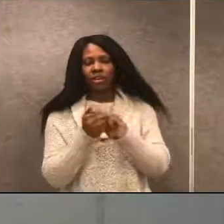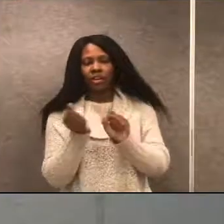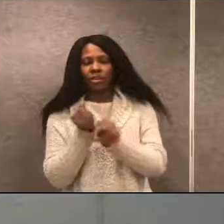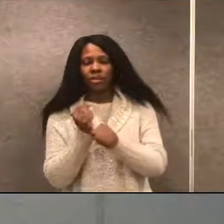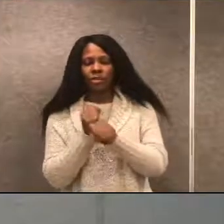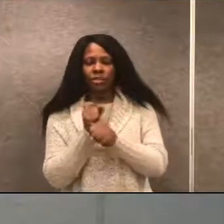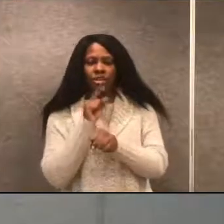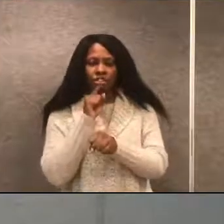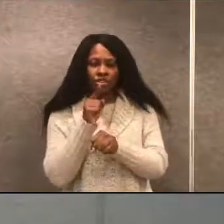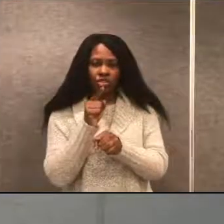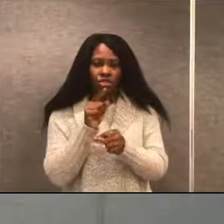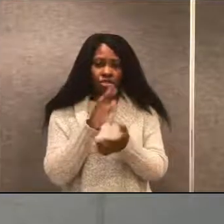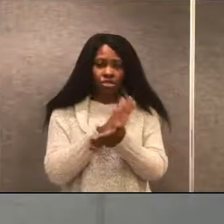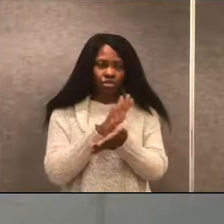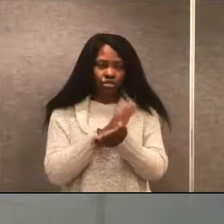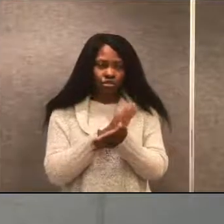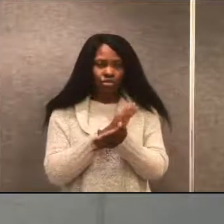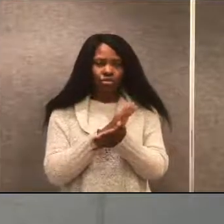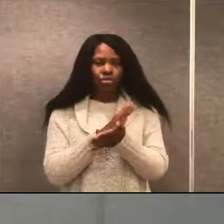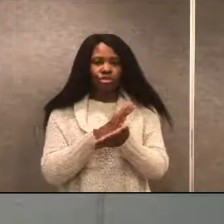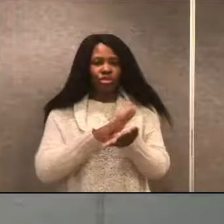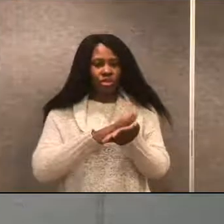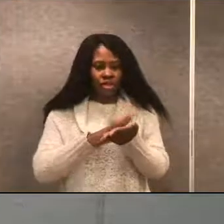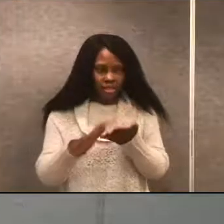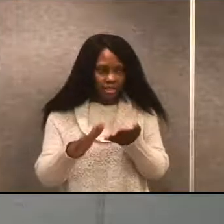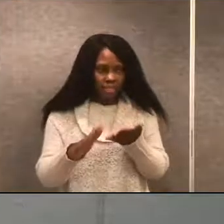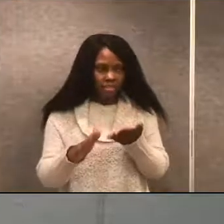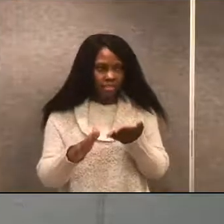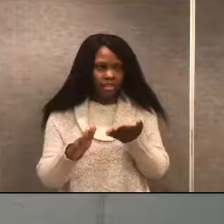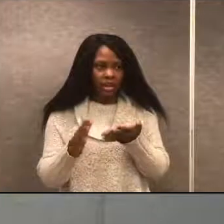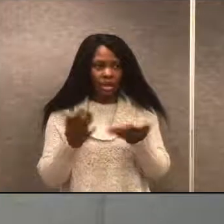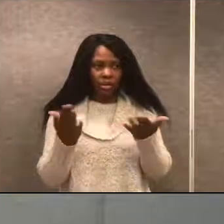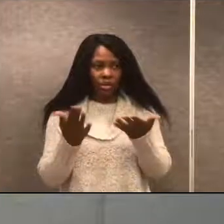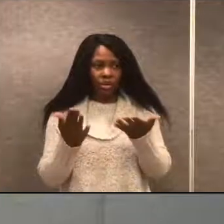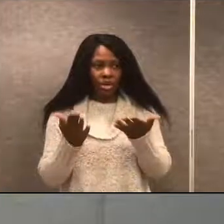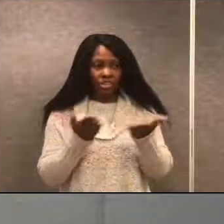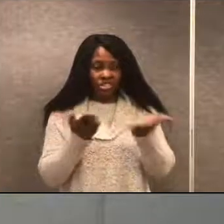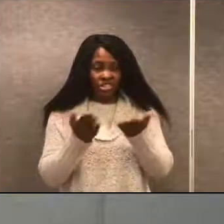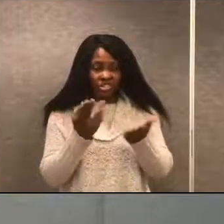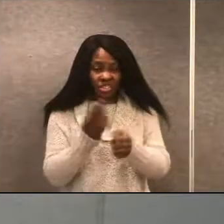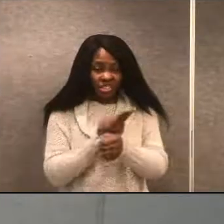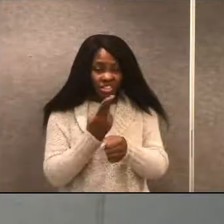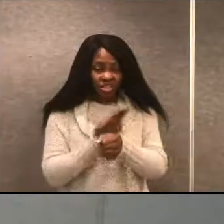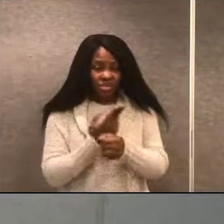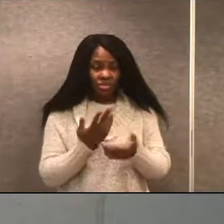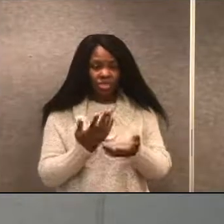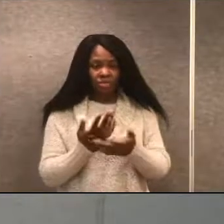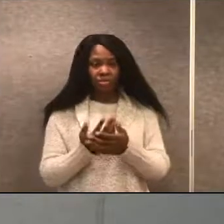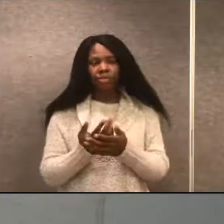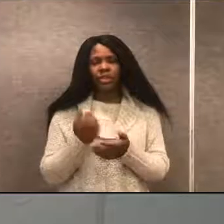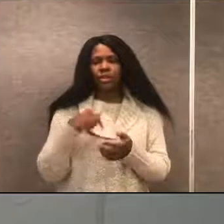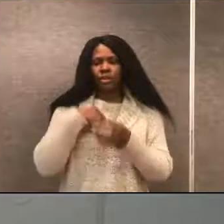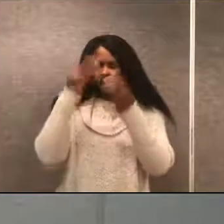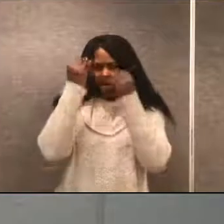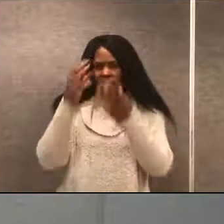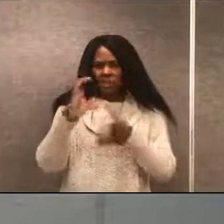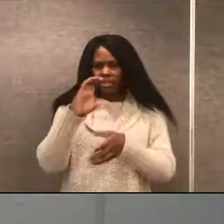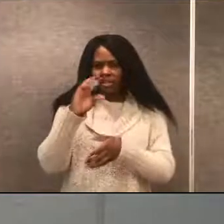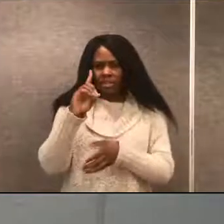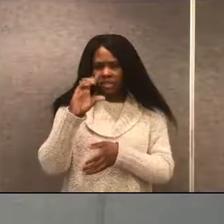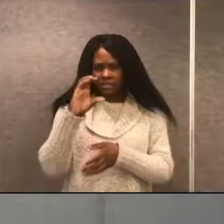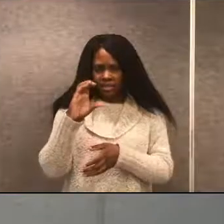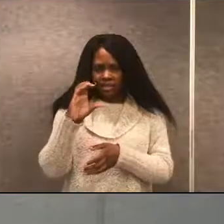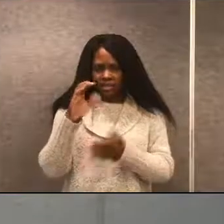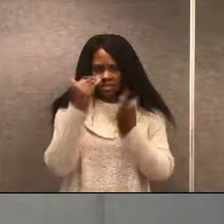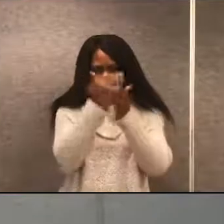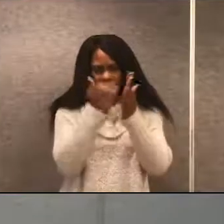sanitation services are you using to make sure the school is being cleaned? Okay. We follow the CDC guidelines and chemicals. The main thing about conjugating,